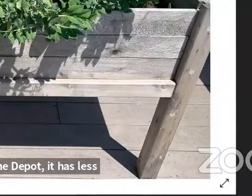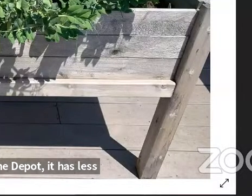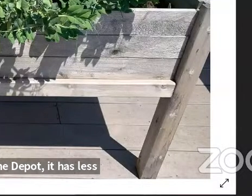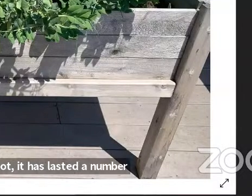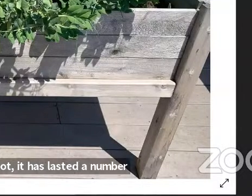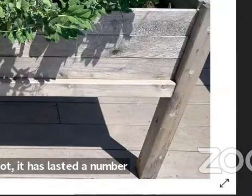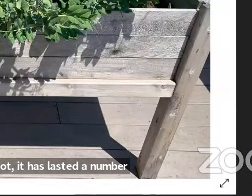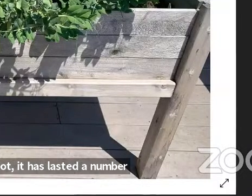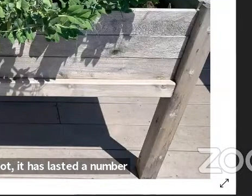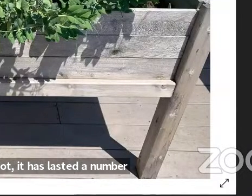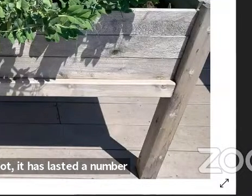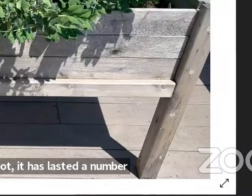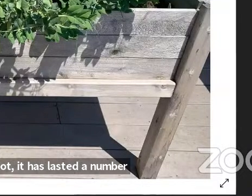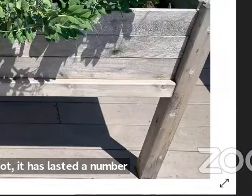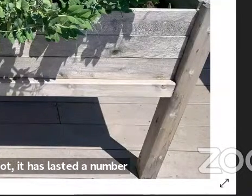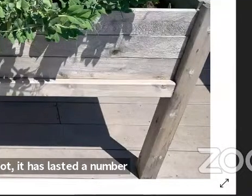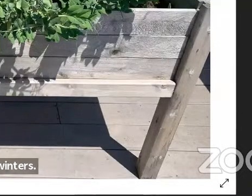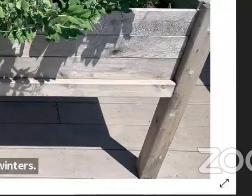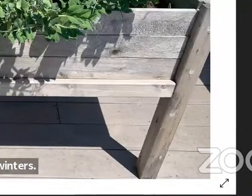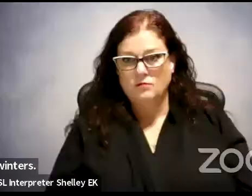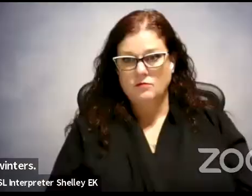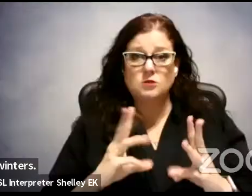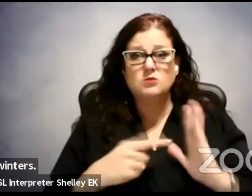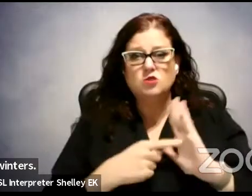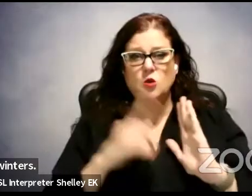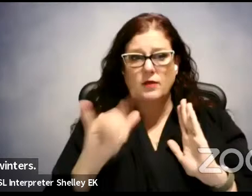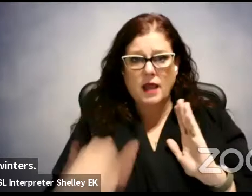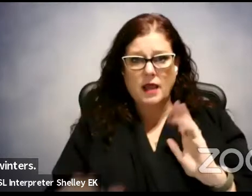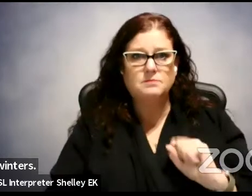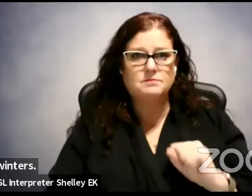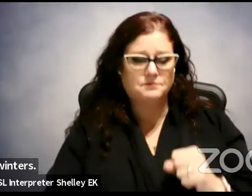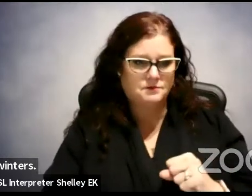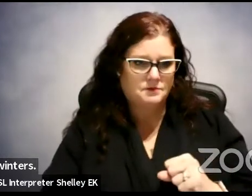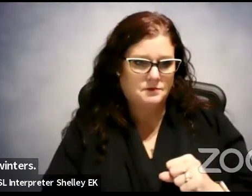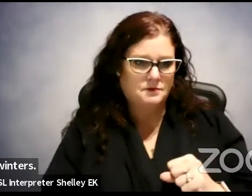Chicago winters. So I wanted to show that to y'all.